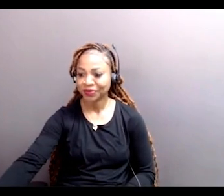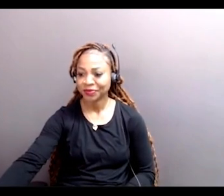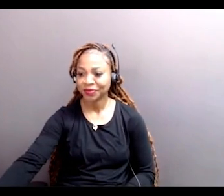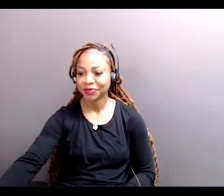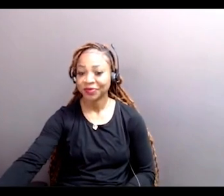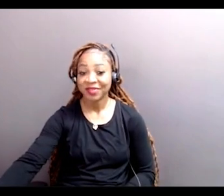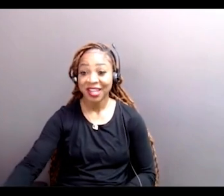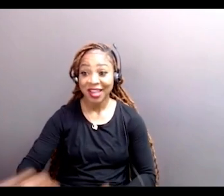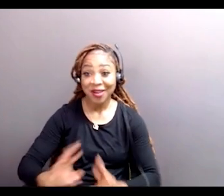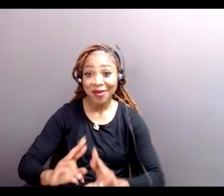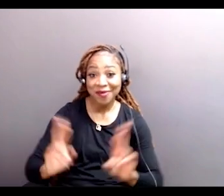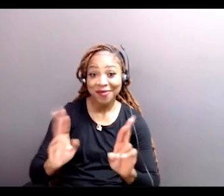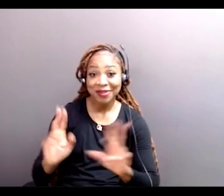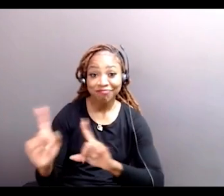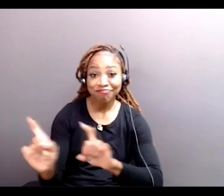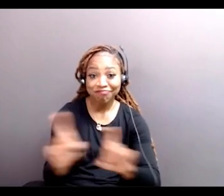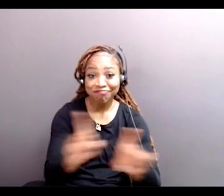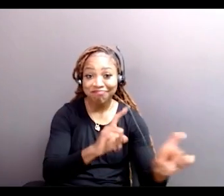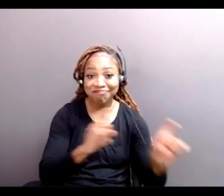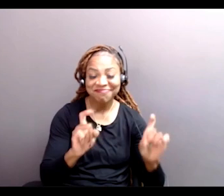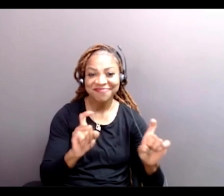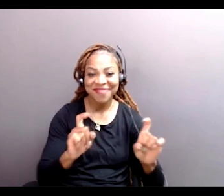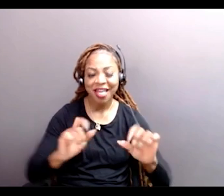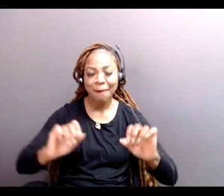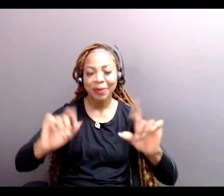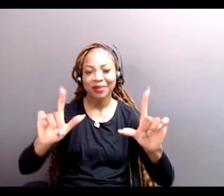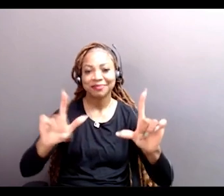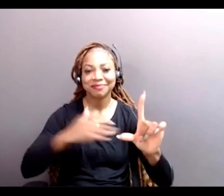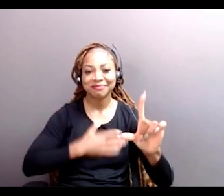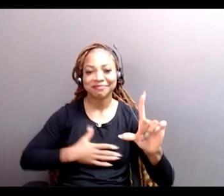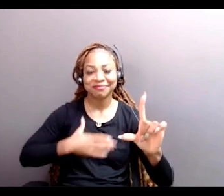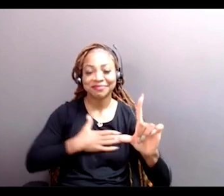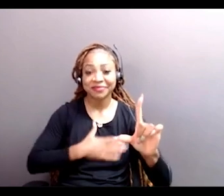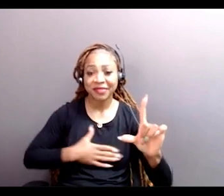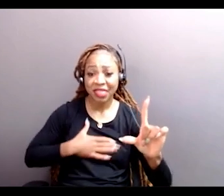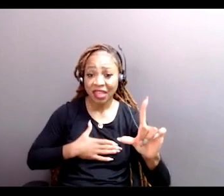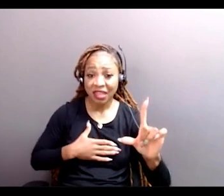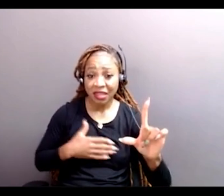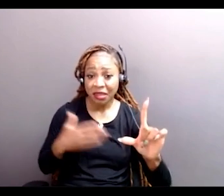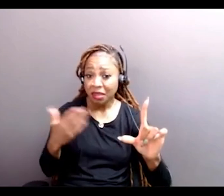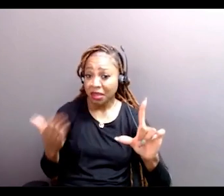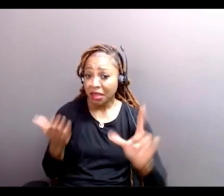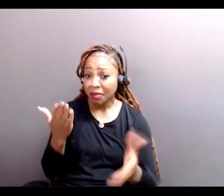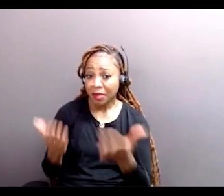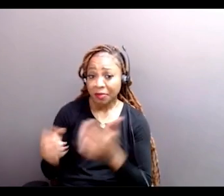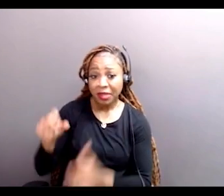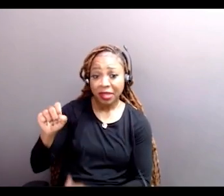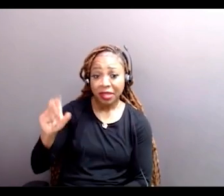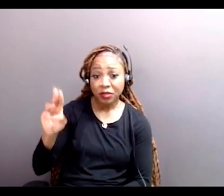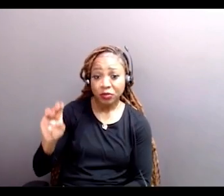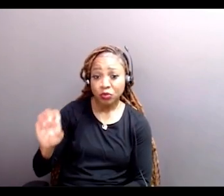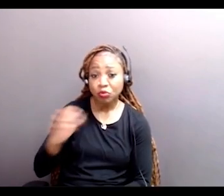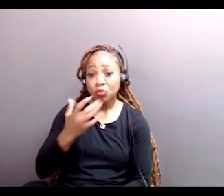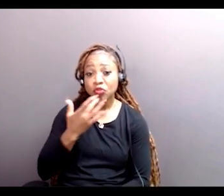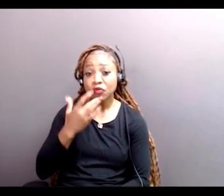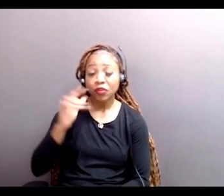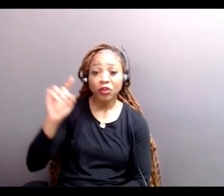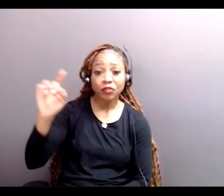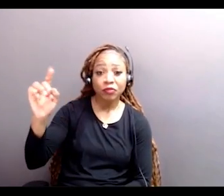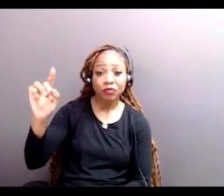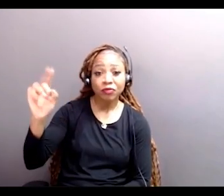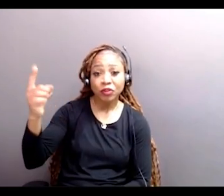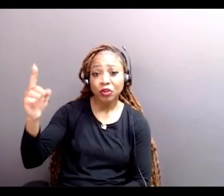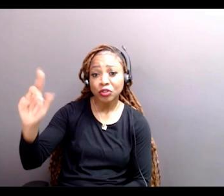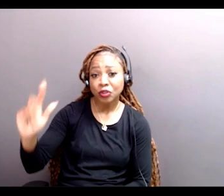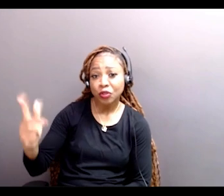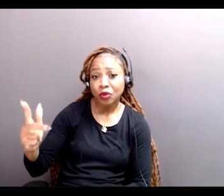Great, we're ready for a poll. Let's put that up there. And did you want to do the first one and the second one, or the first and the third